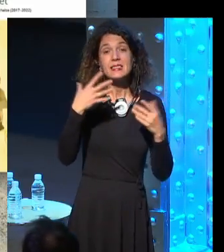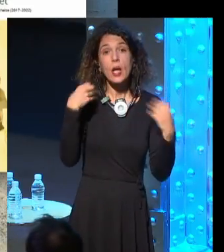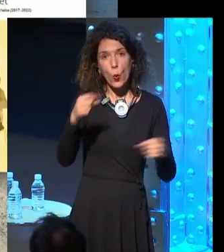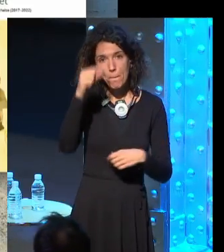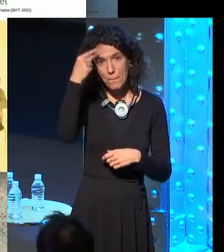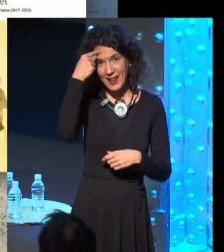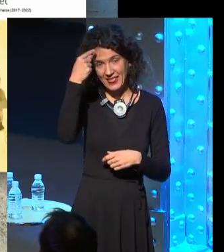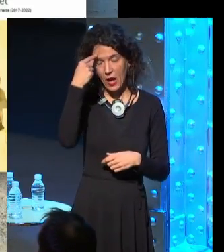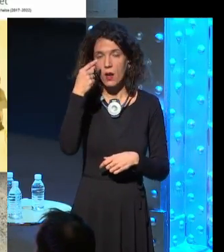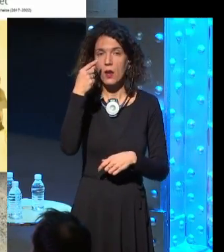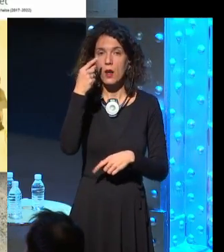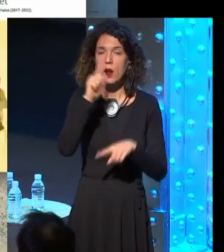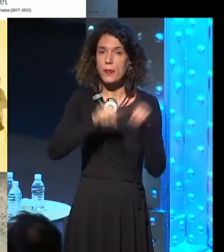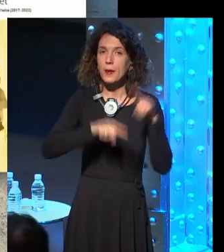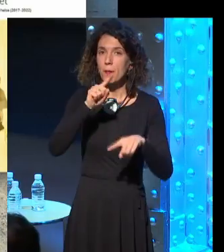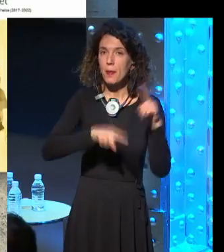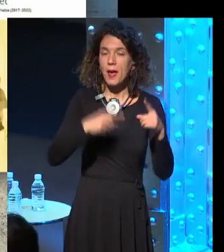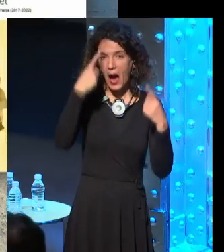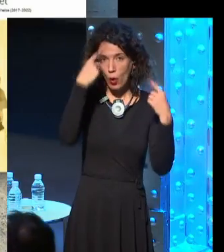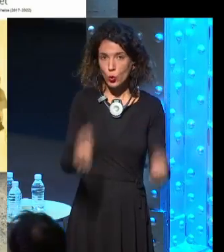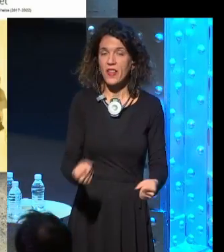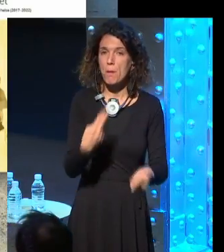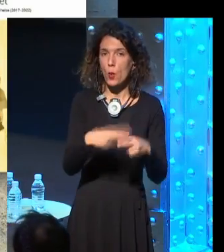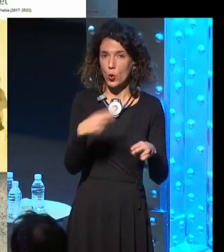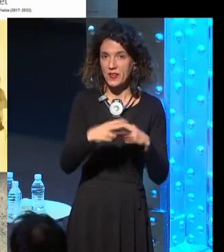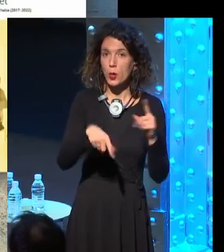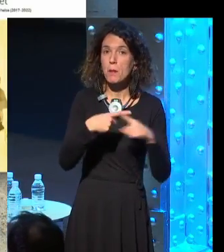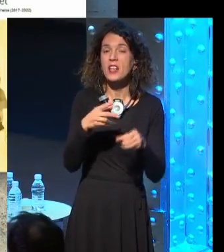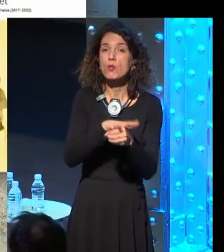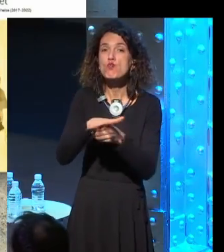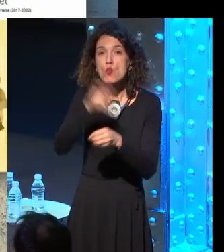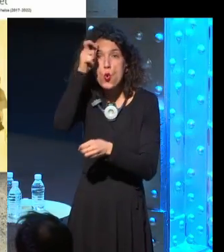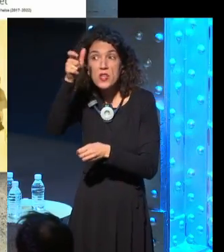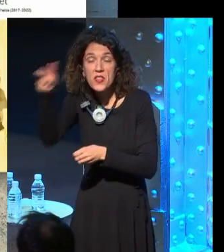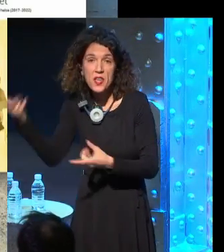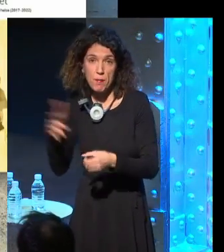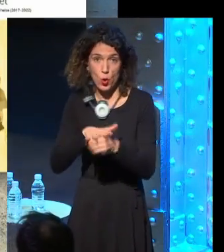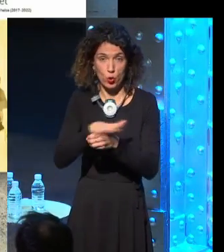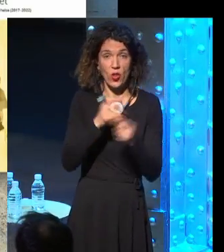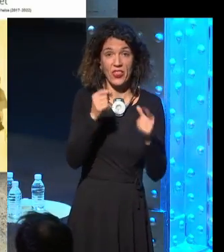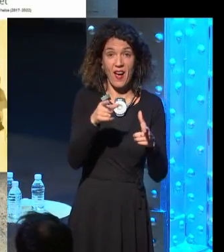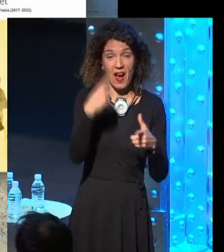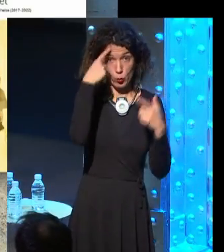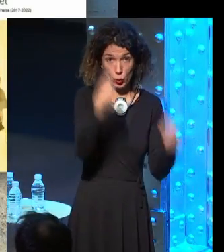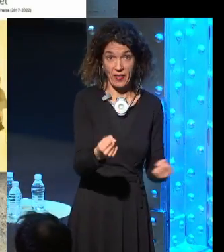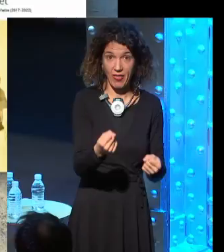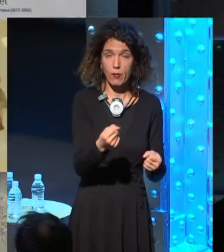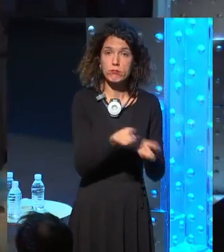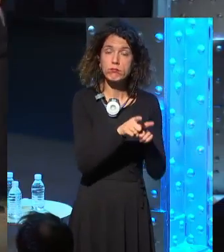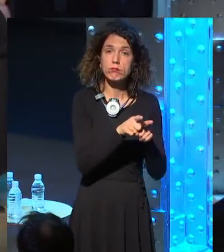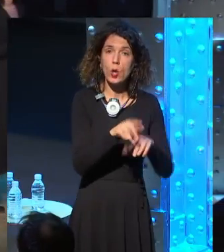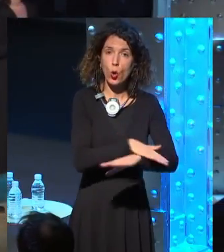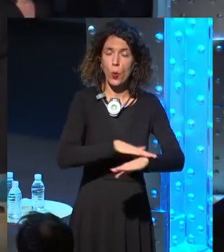in the municipalities, and gives the state authorities the responsibility for